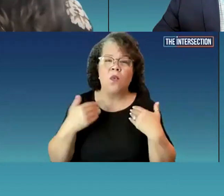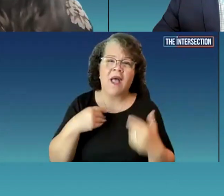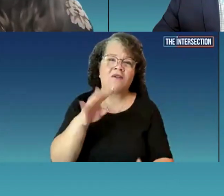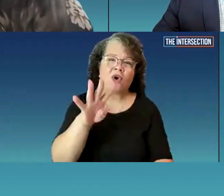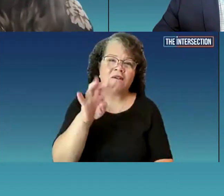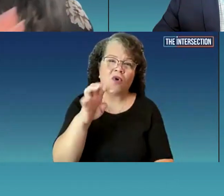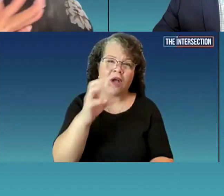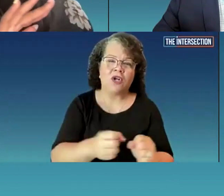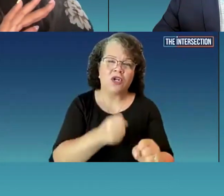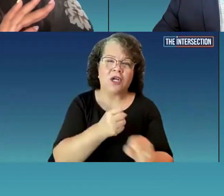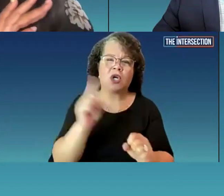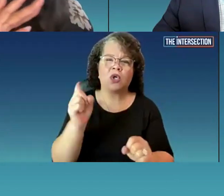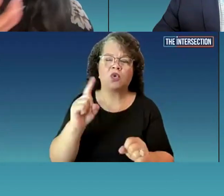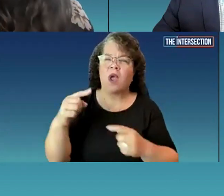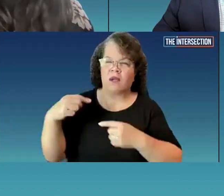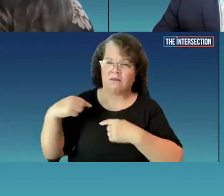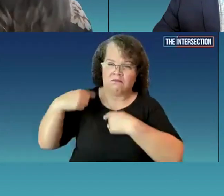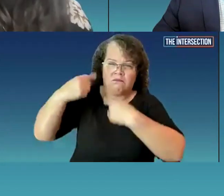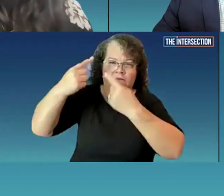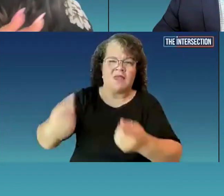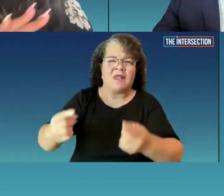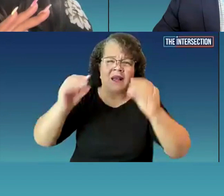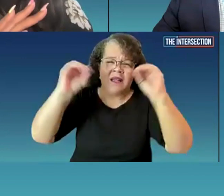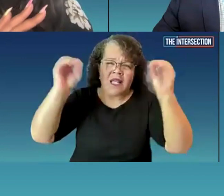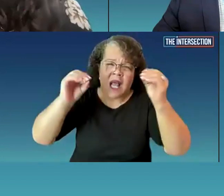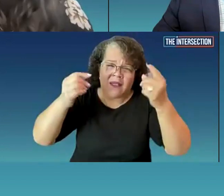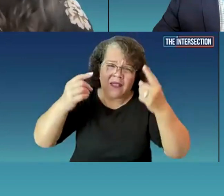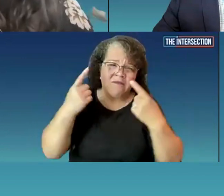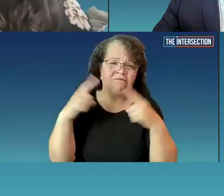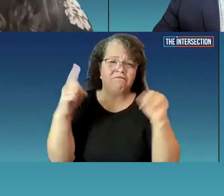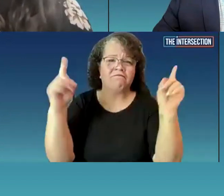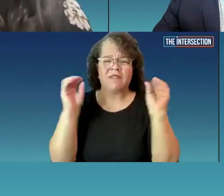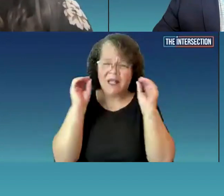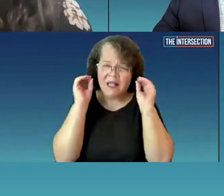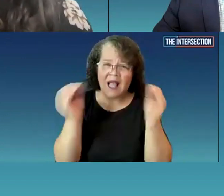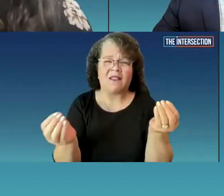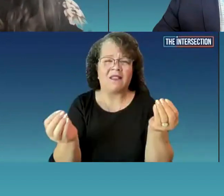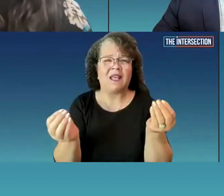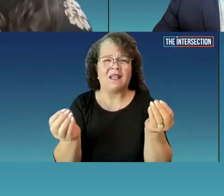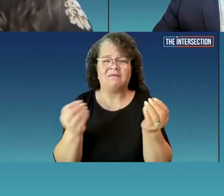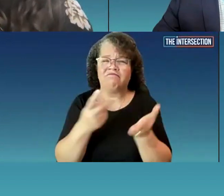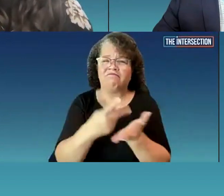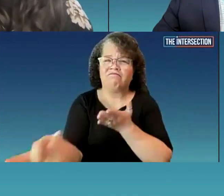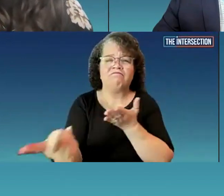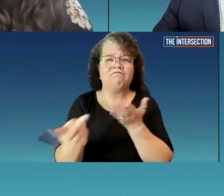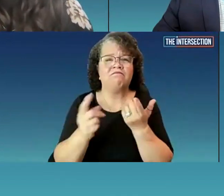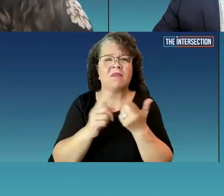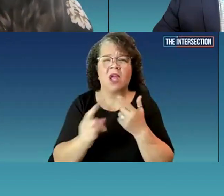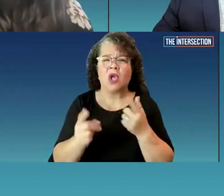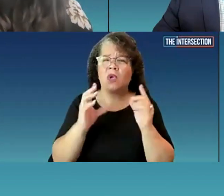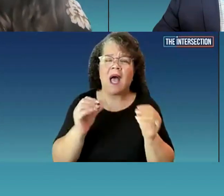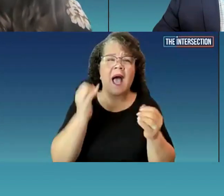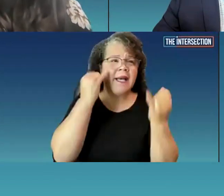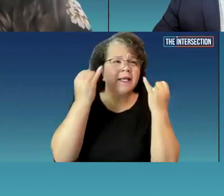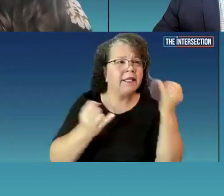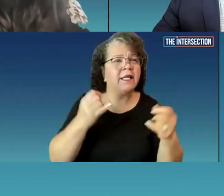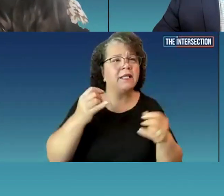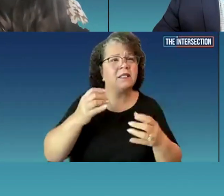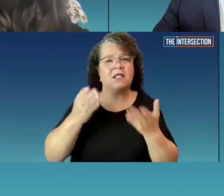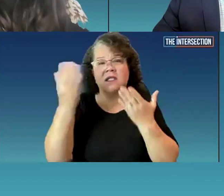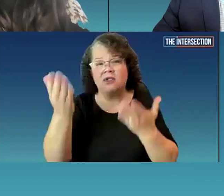nothing has worked, 400 years of bad behavior, ideas or suggestions that don't go anywhere. And so